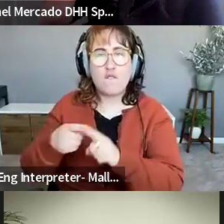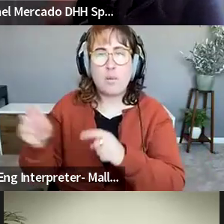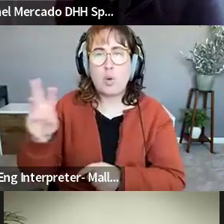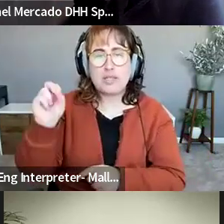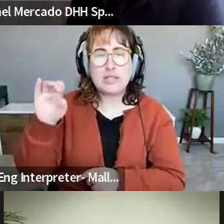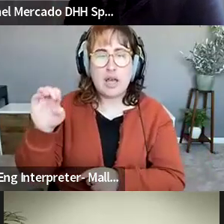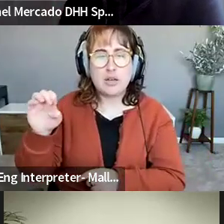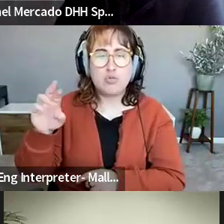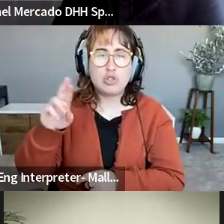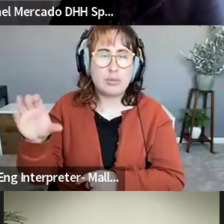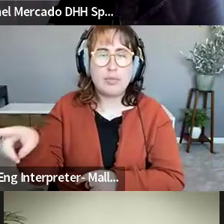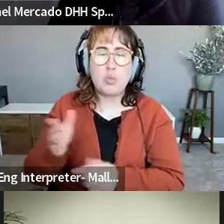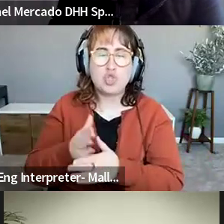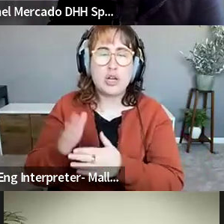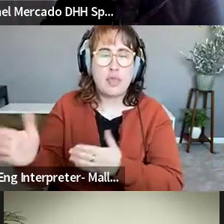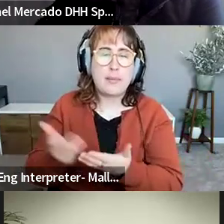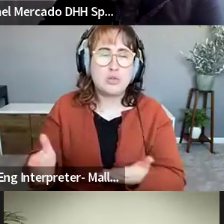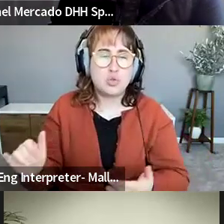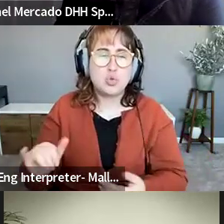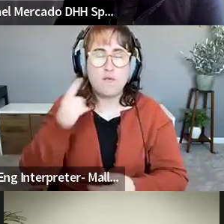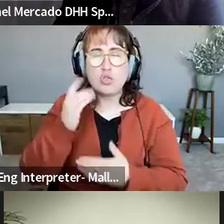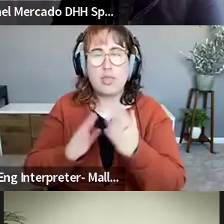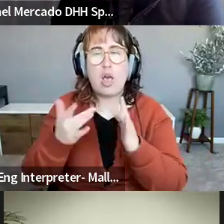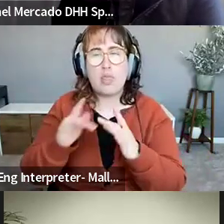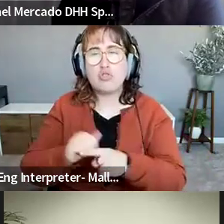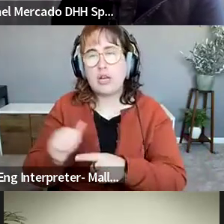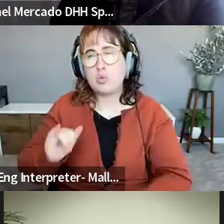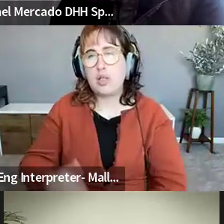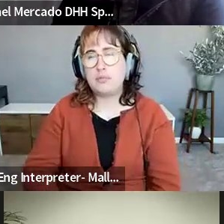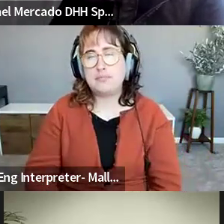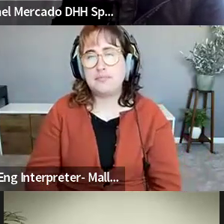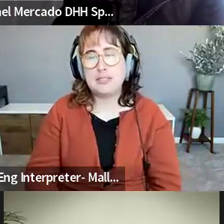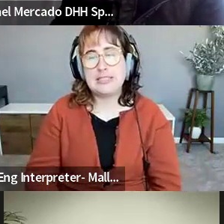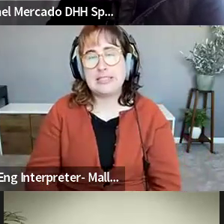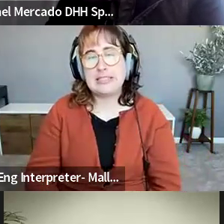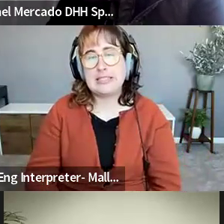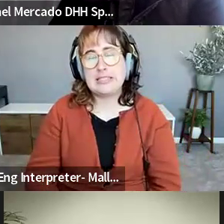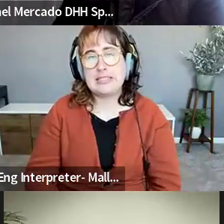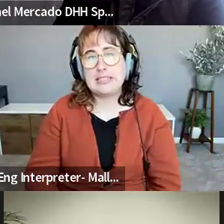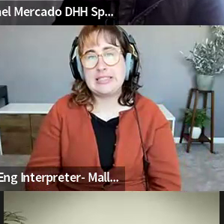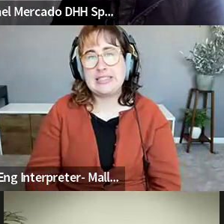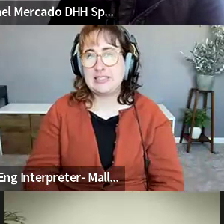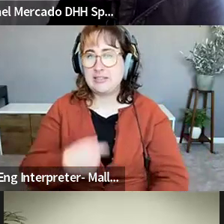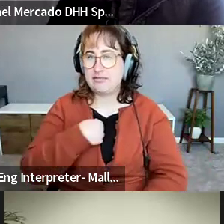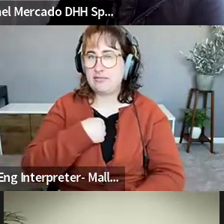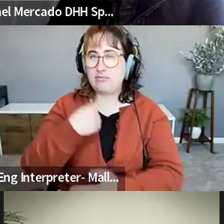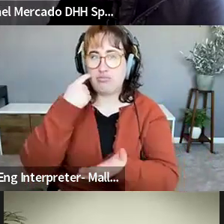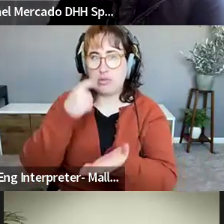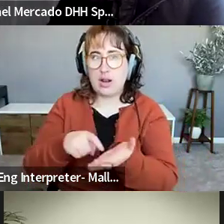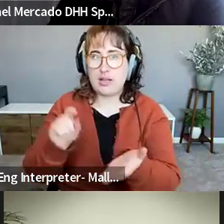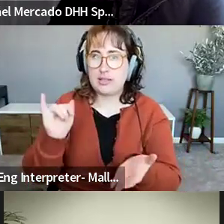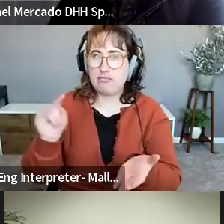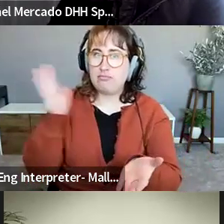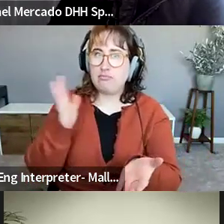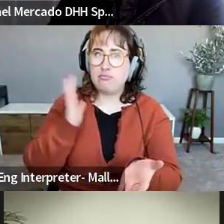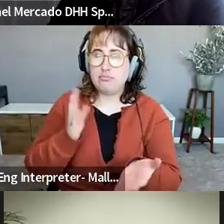well shared their materials as well for some of the online training. So I certainly recognized it a lot